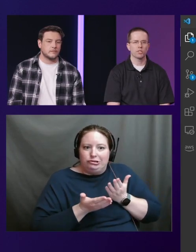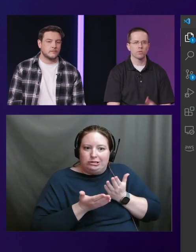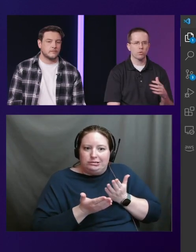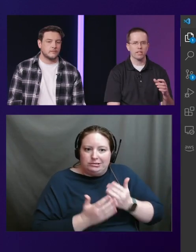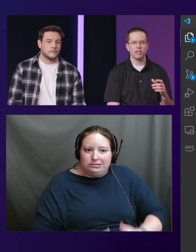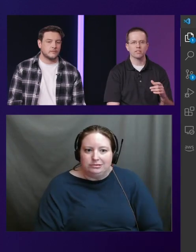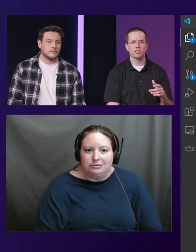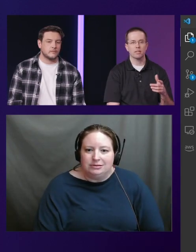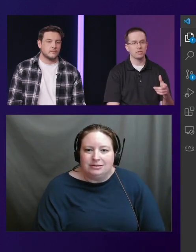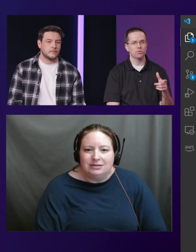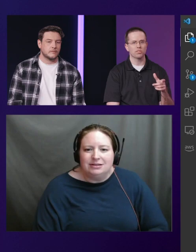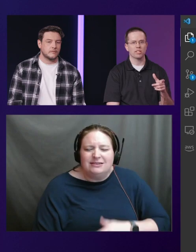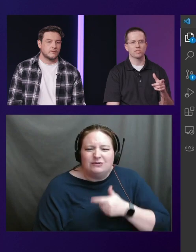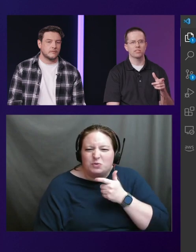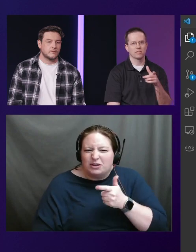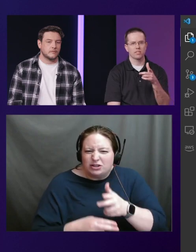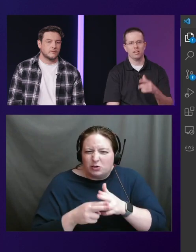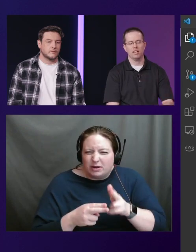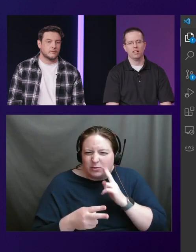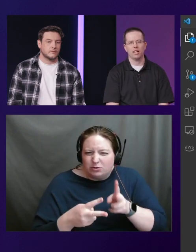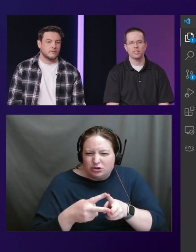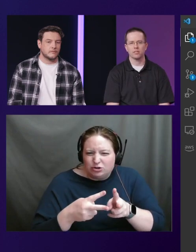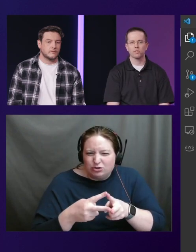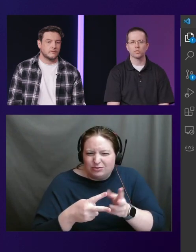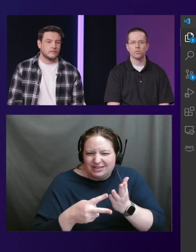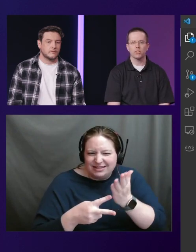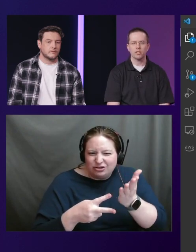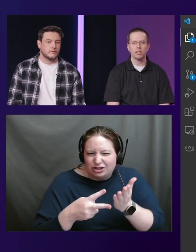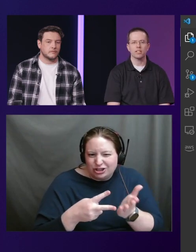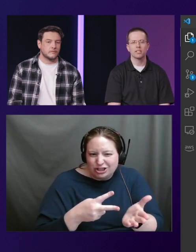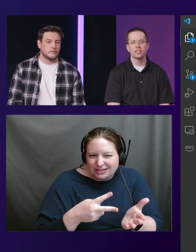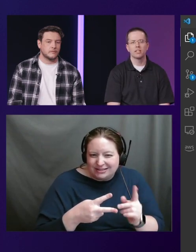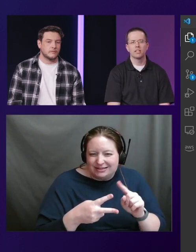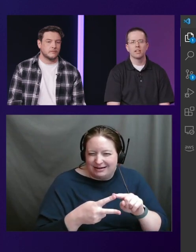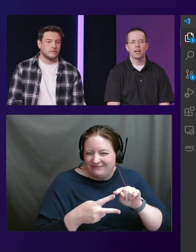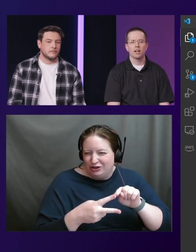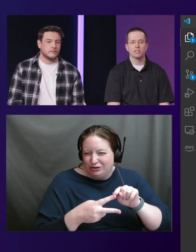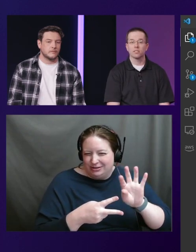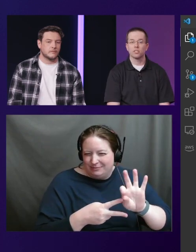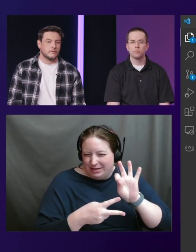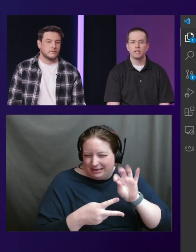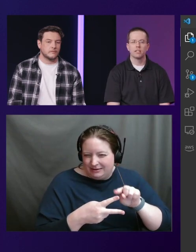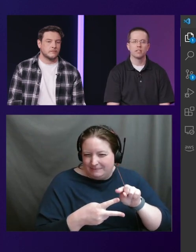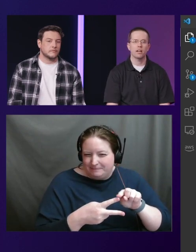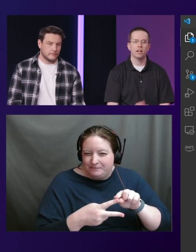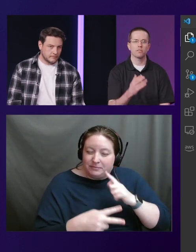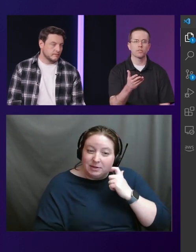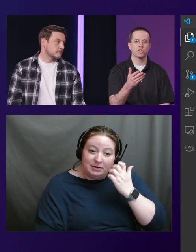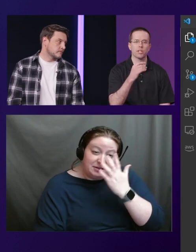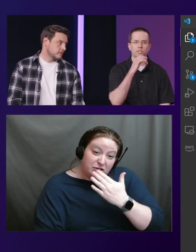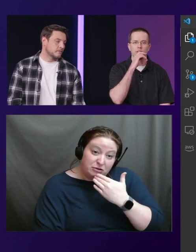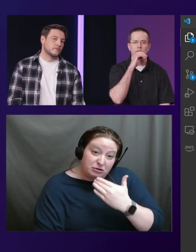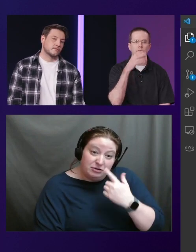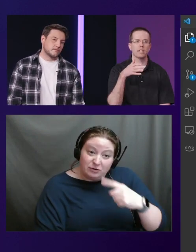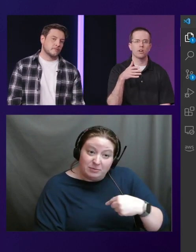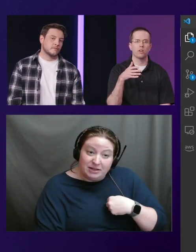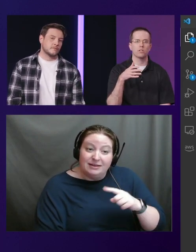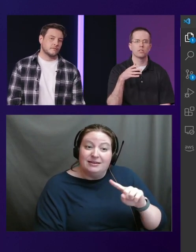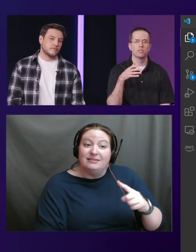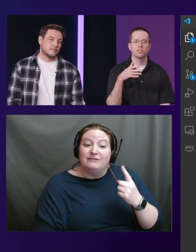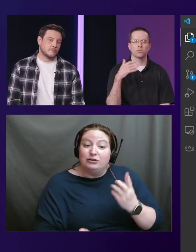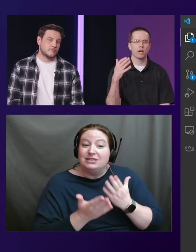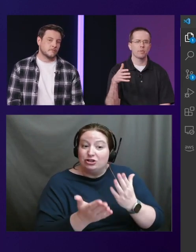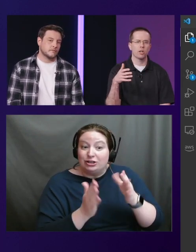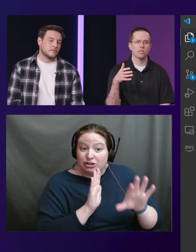If you watch it real quick here, it's going to give me 2 suggestions. I take the first one really quickly because it looked good to me. The first suggestion here, find